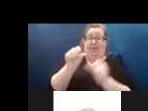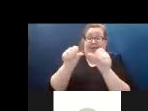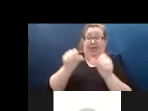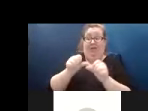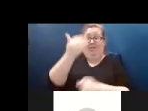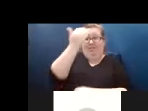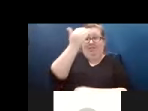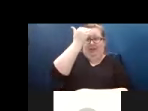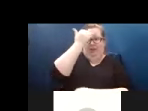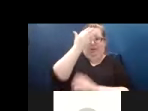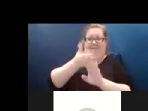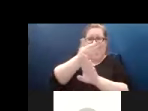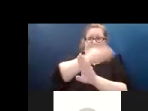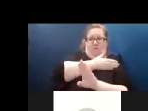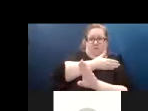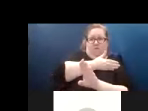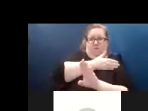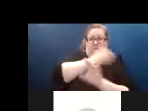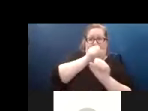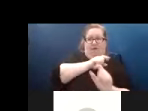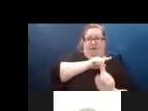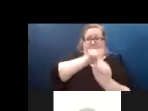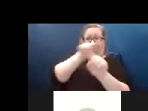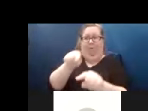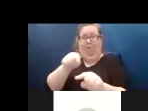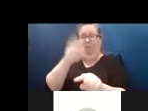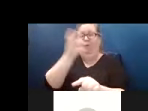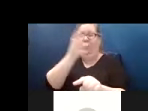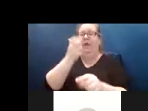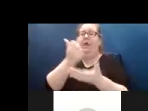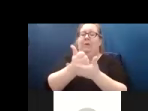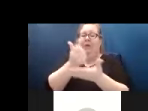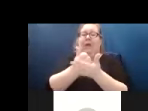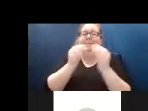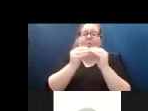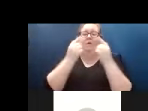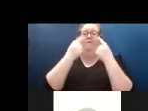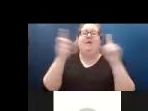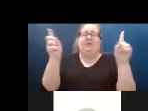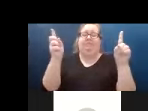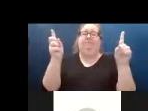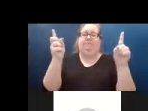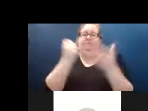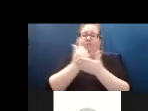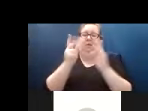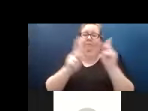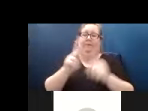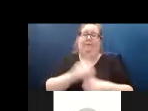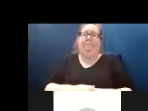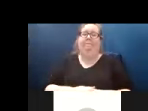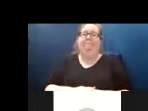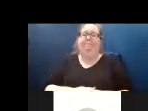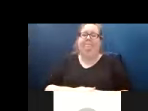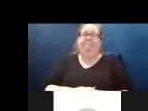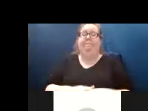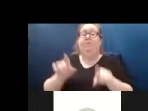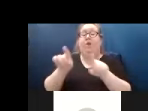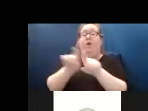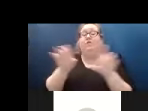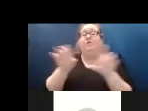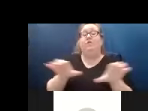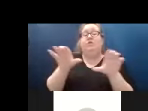could it would have made things a lot more effective in helping people. You can also do